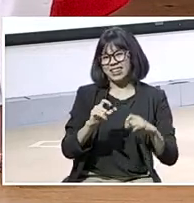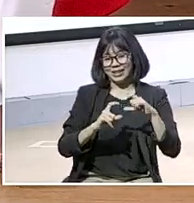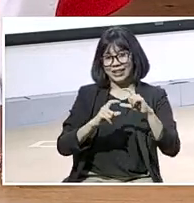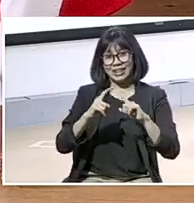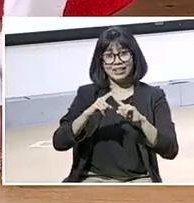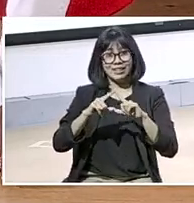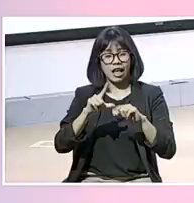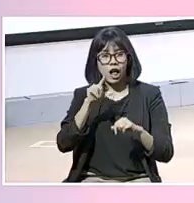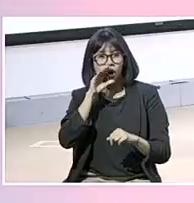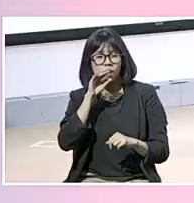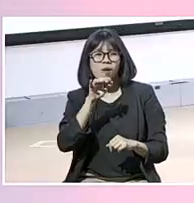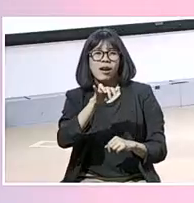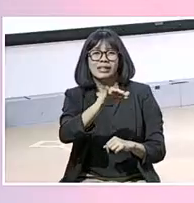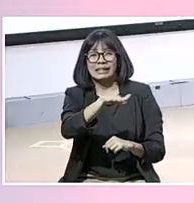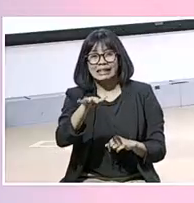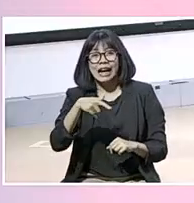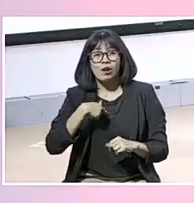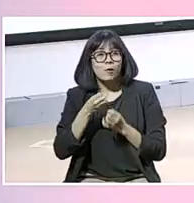a story. It was